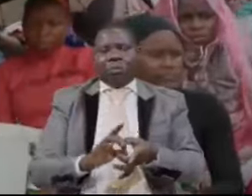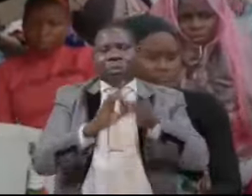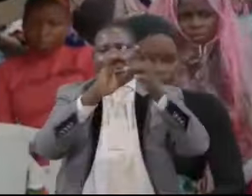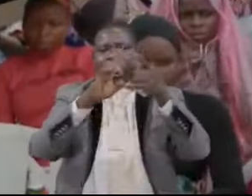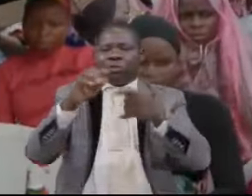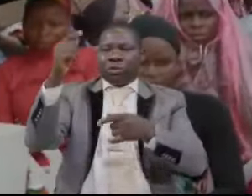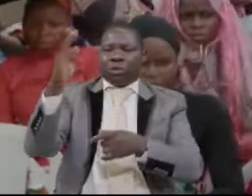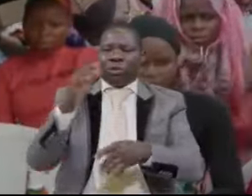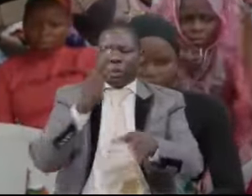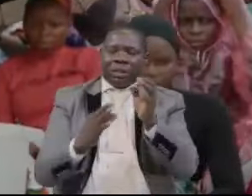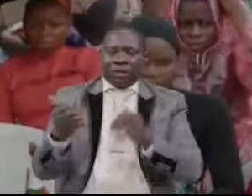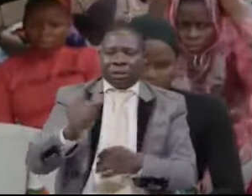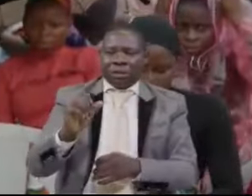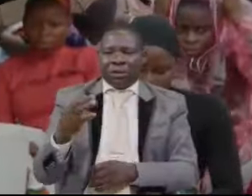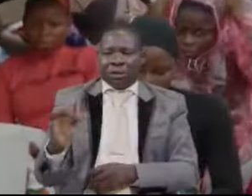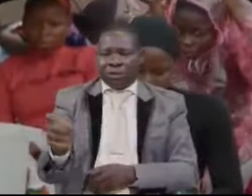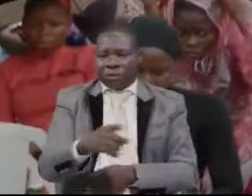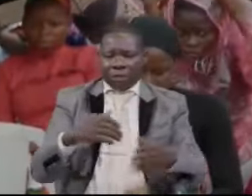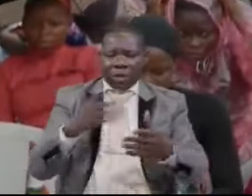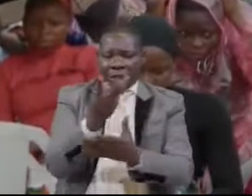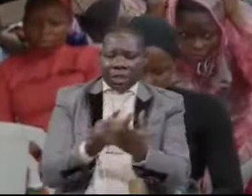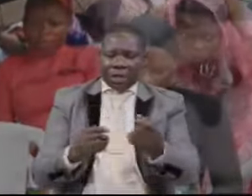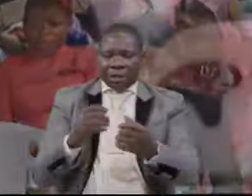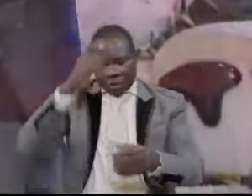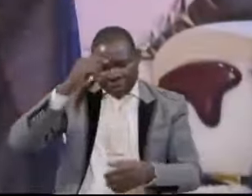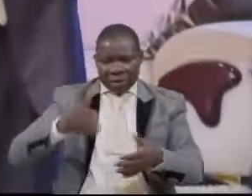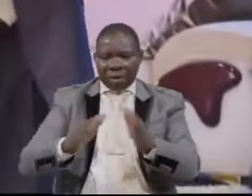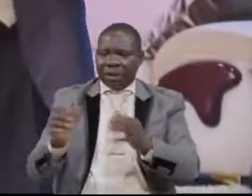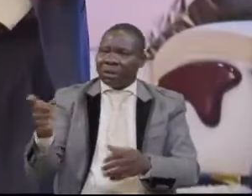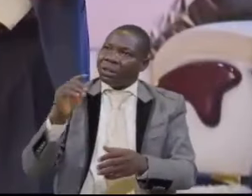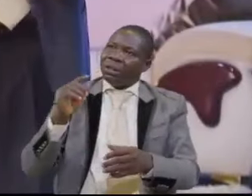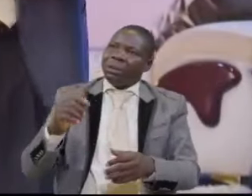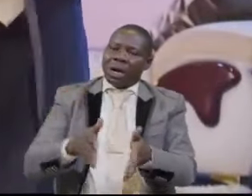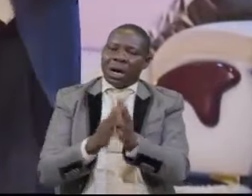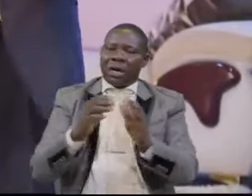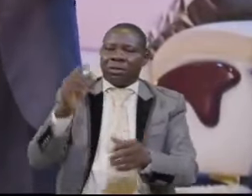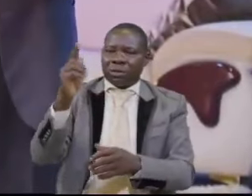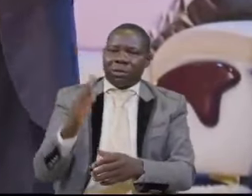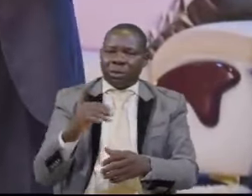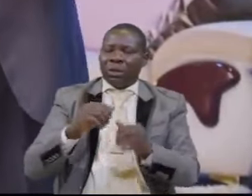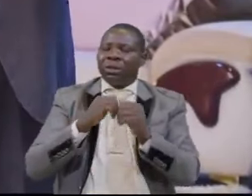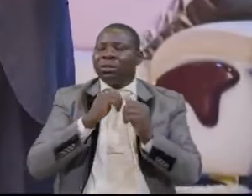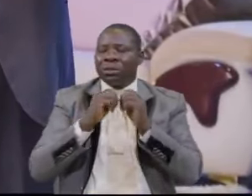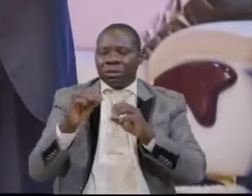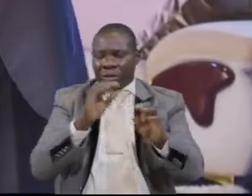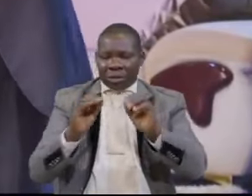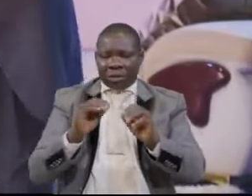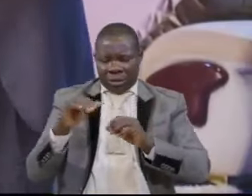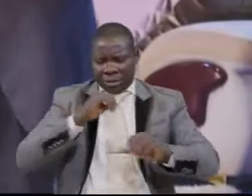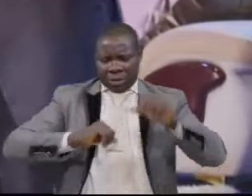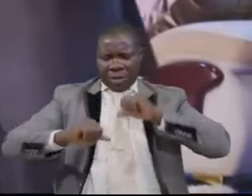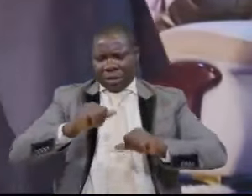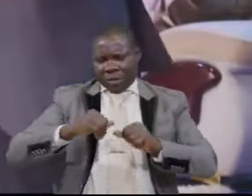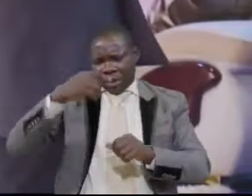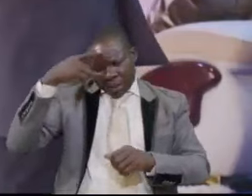let him ask of God, nothing doubting, because he that doubted floweth or wavereth will be like the waves of